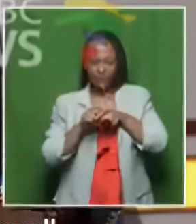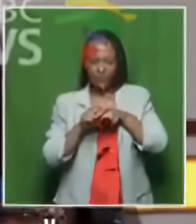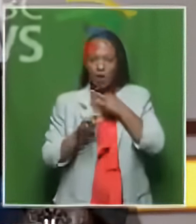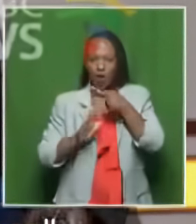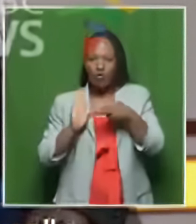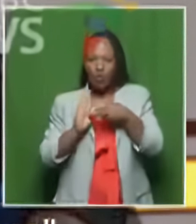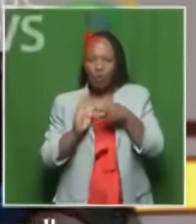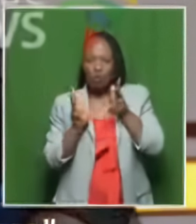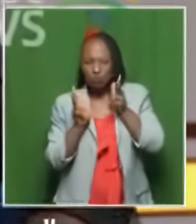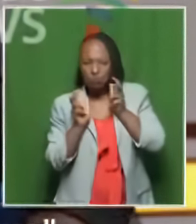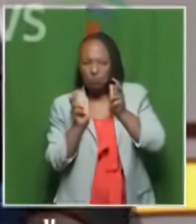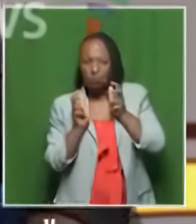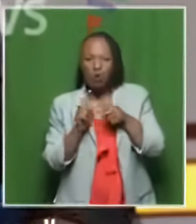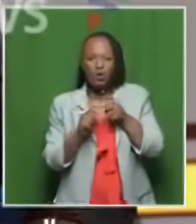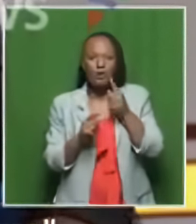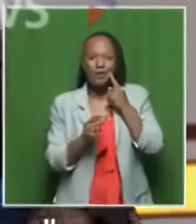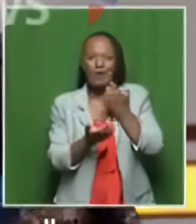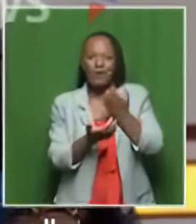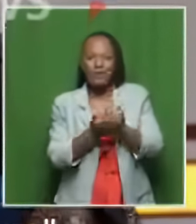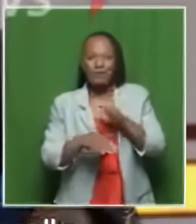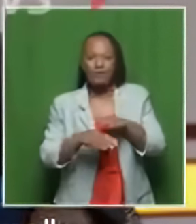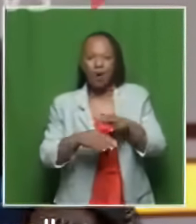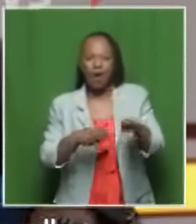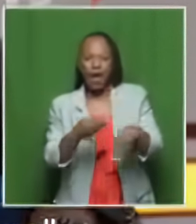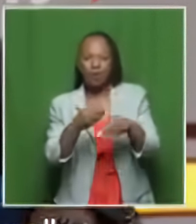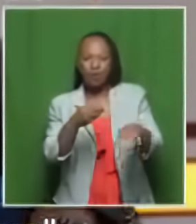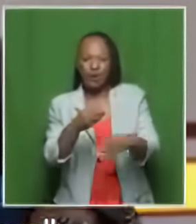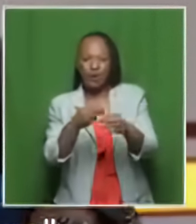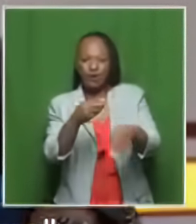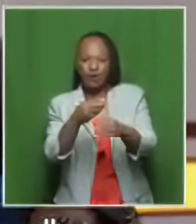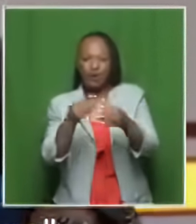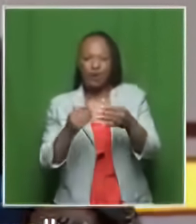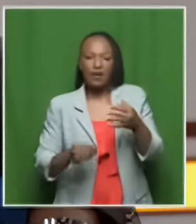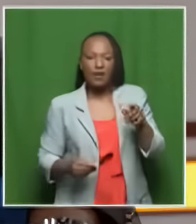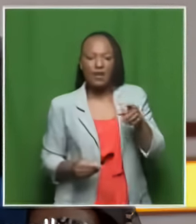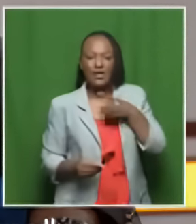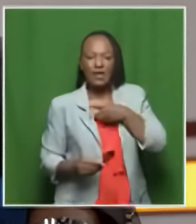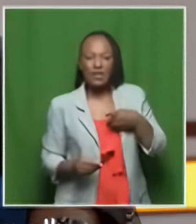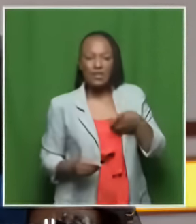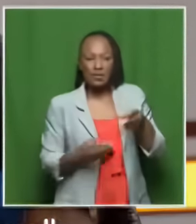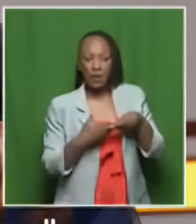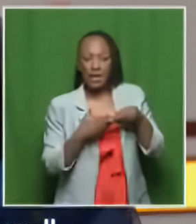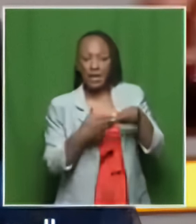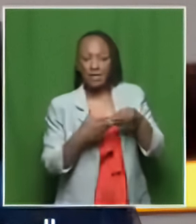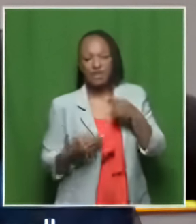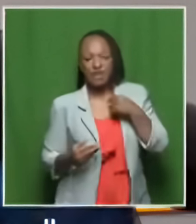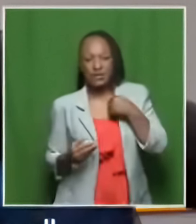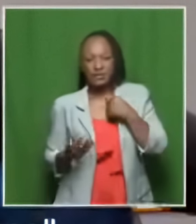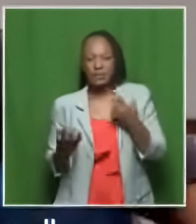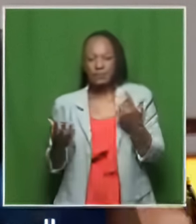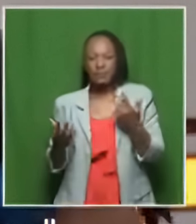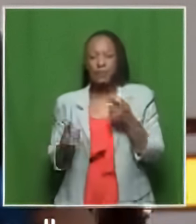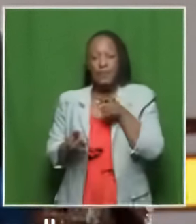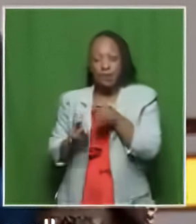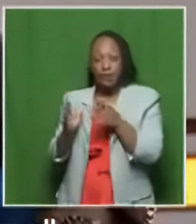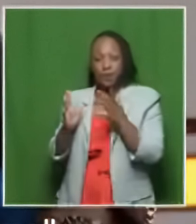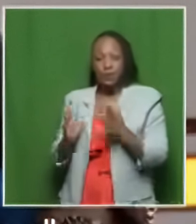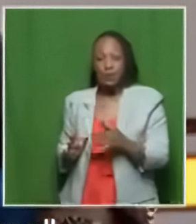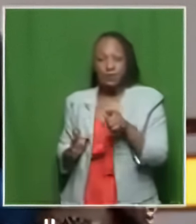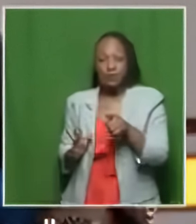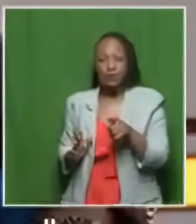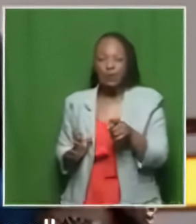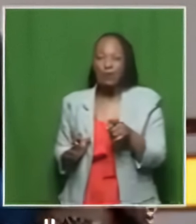question for clarity. You don't bring new evidence. In between the lady who was leading evidence on our behalf and the prosecutor,